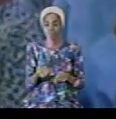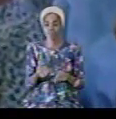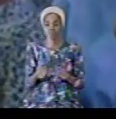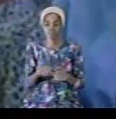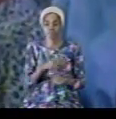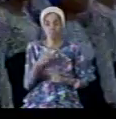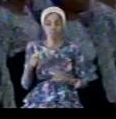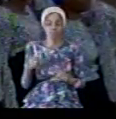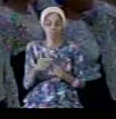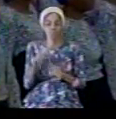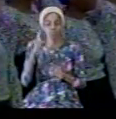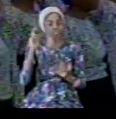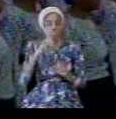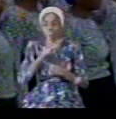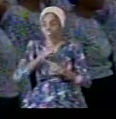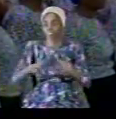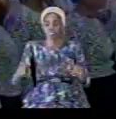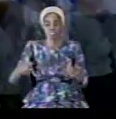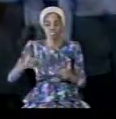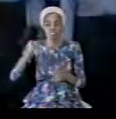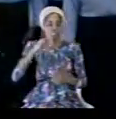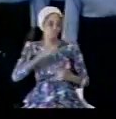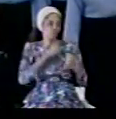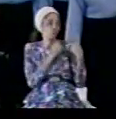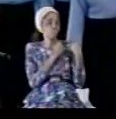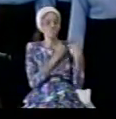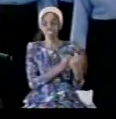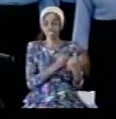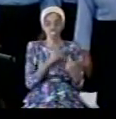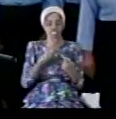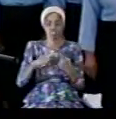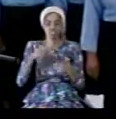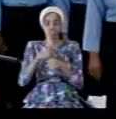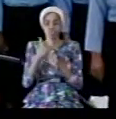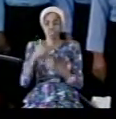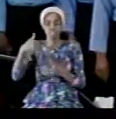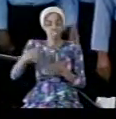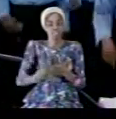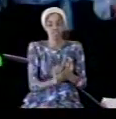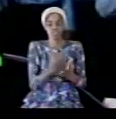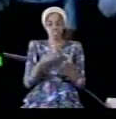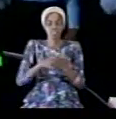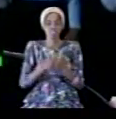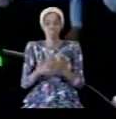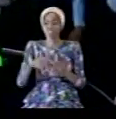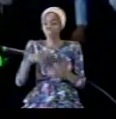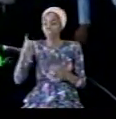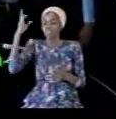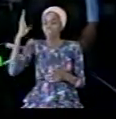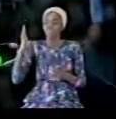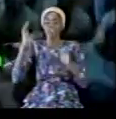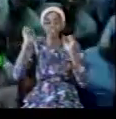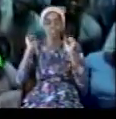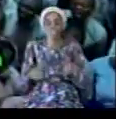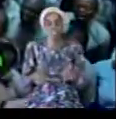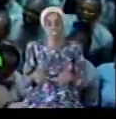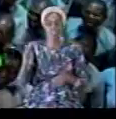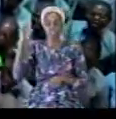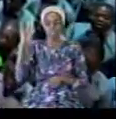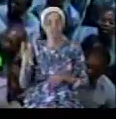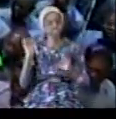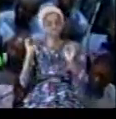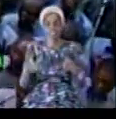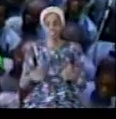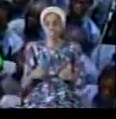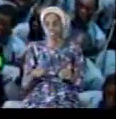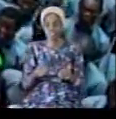yes. When you can find the courage to make a brand new start, see. God can. Oh, I know.